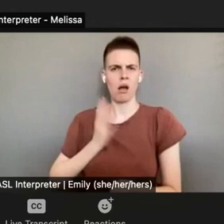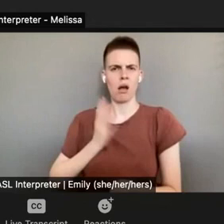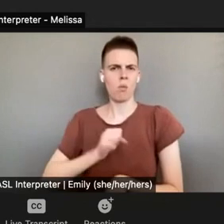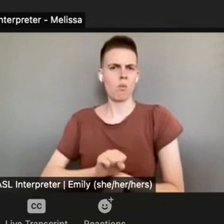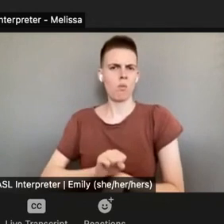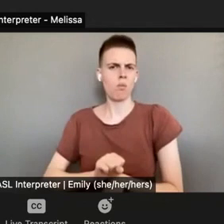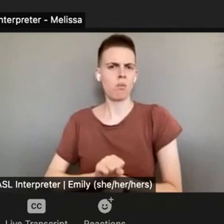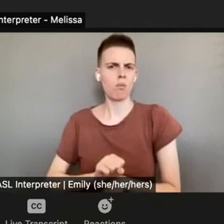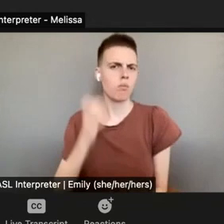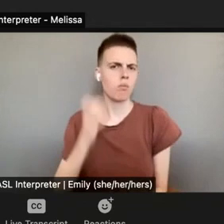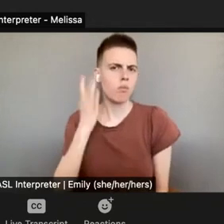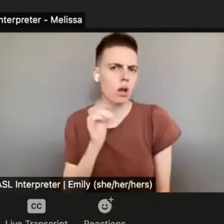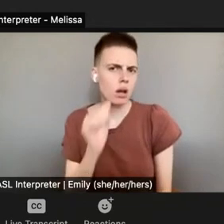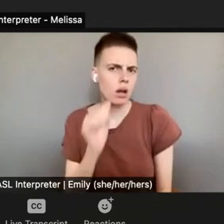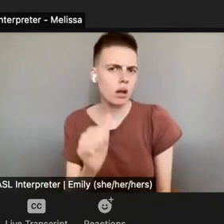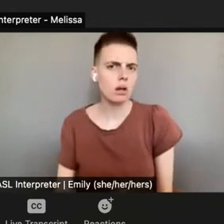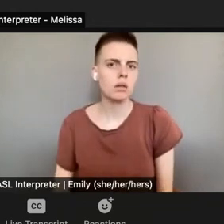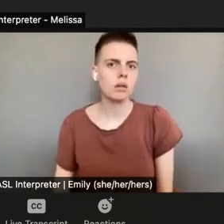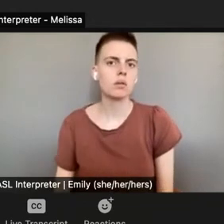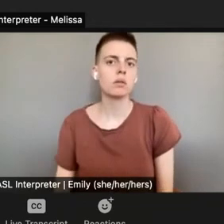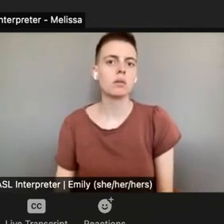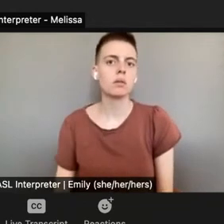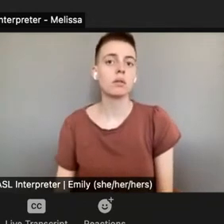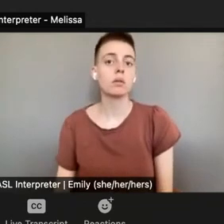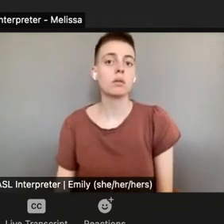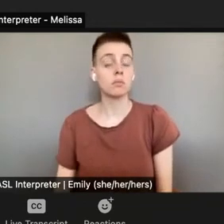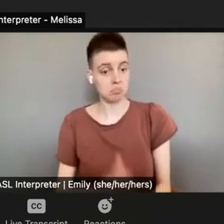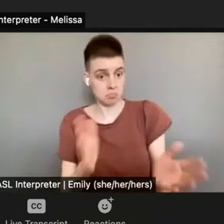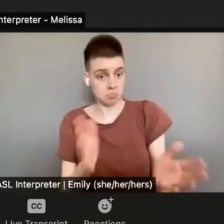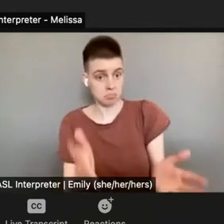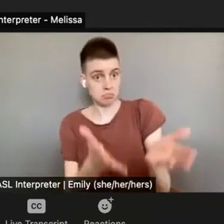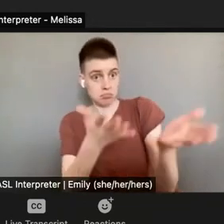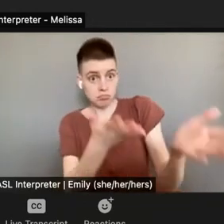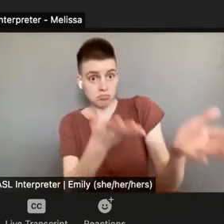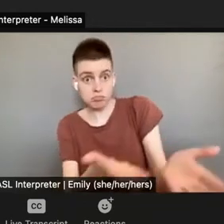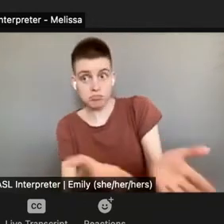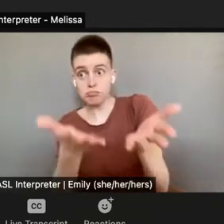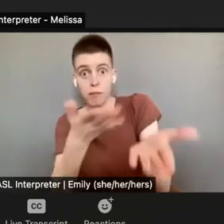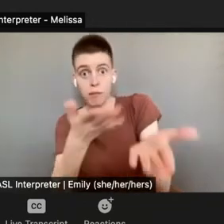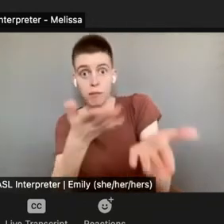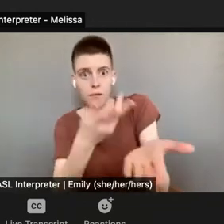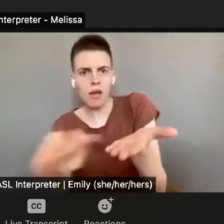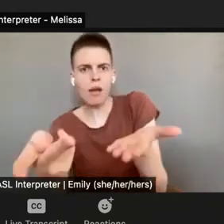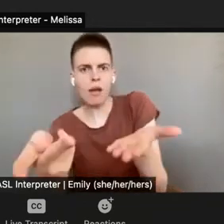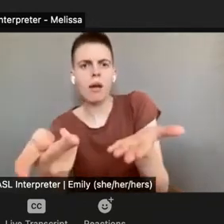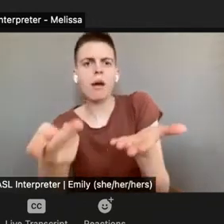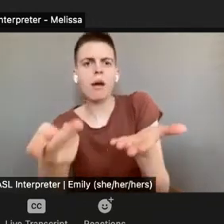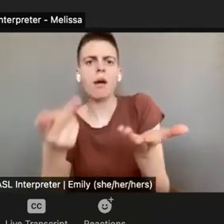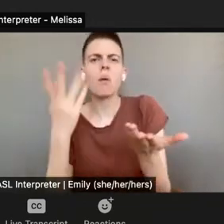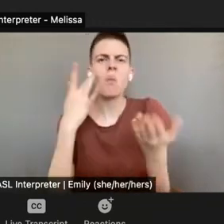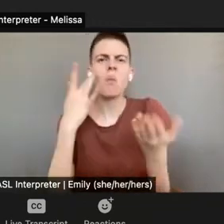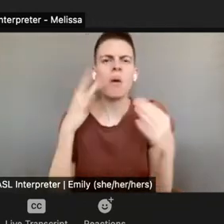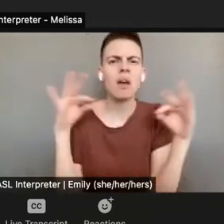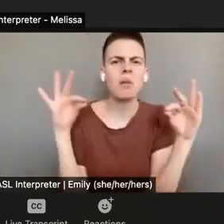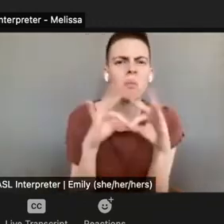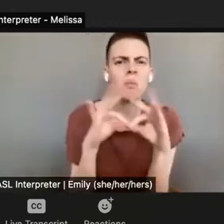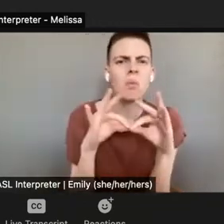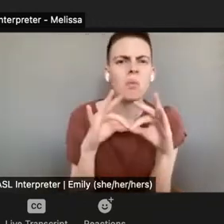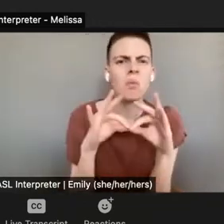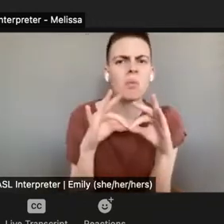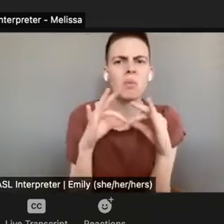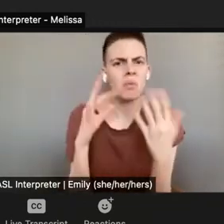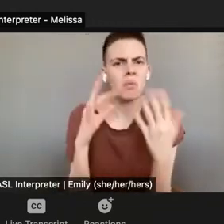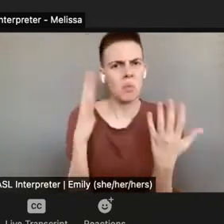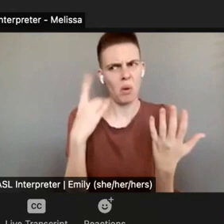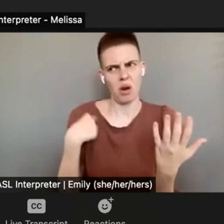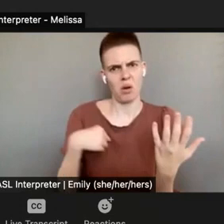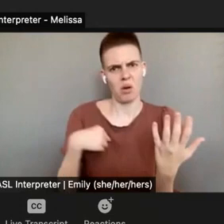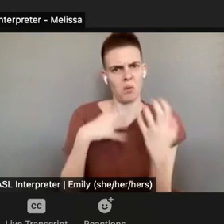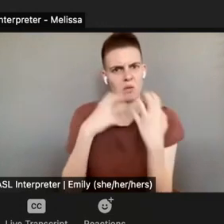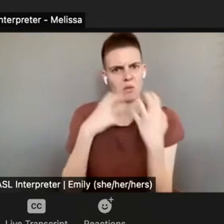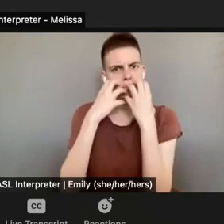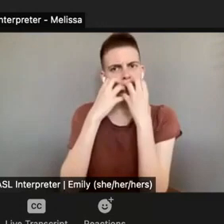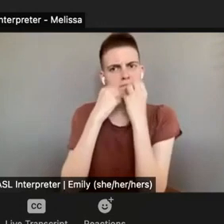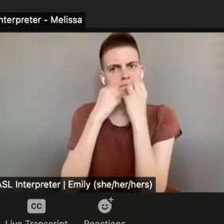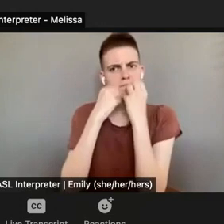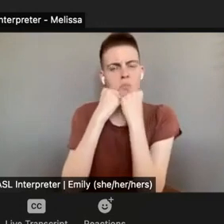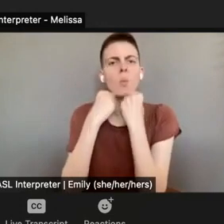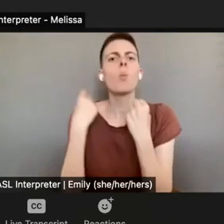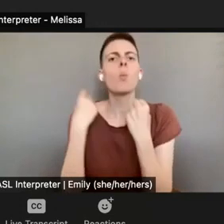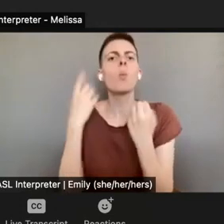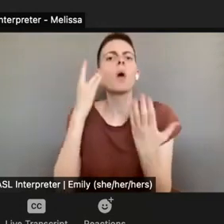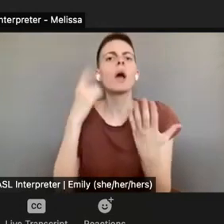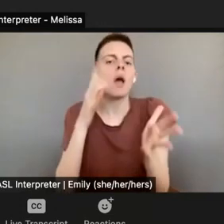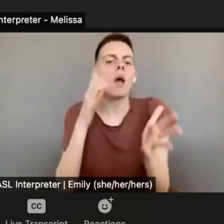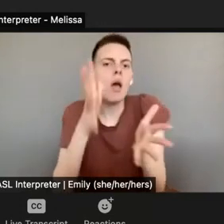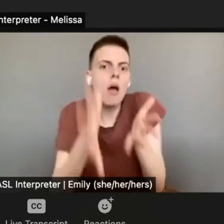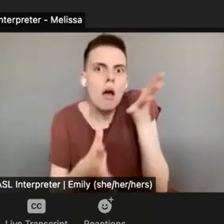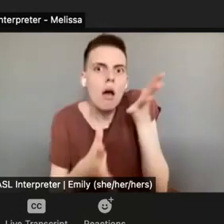do? What does failure do for you? Why does this matter? Why do we care? Shouldn't we just give this child the happiest life we